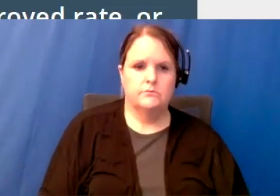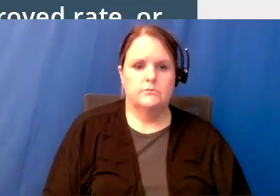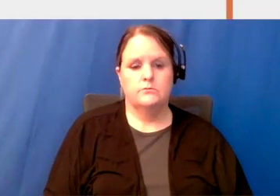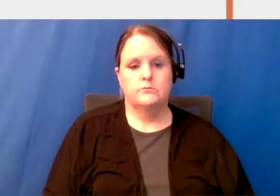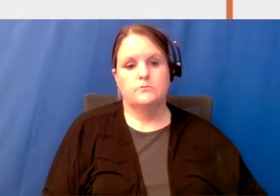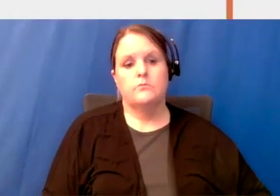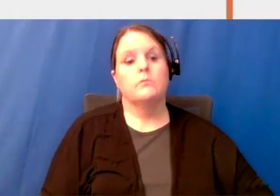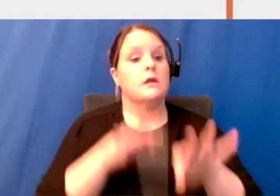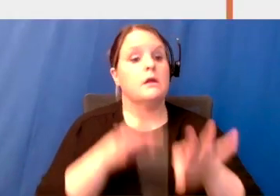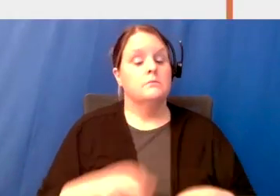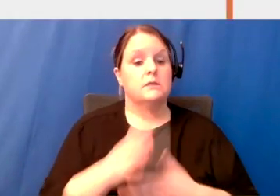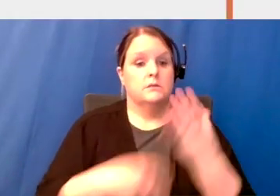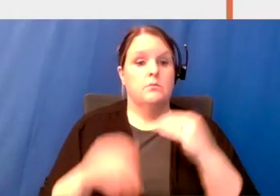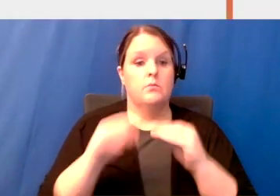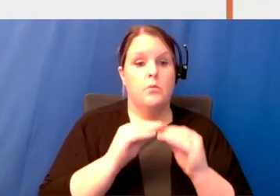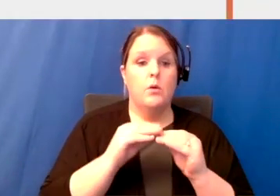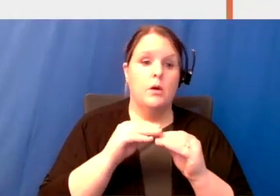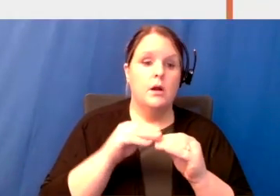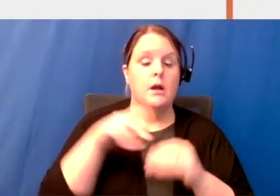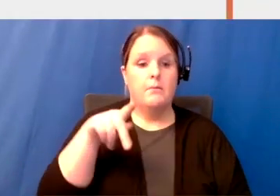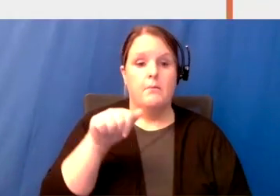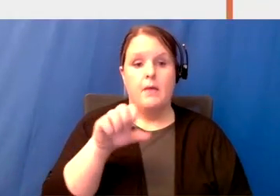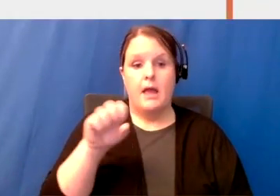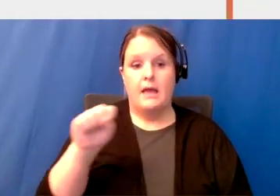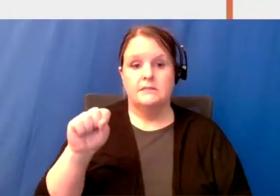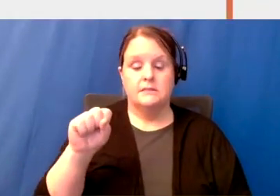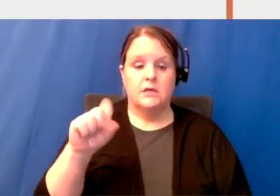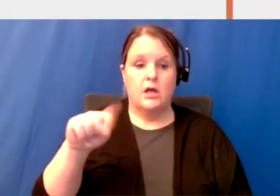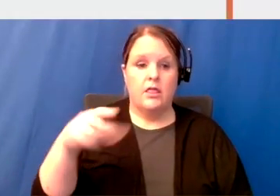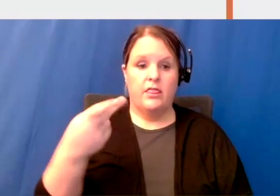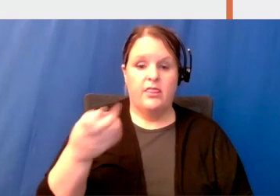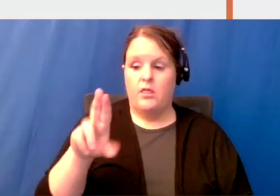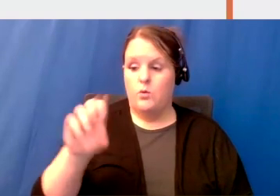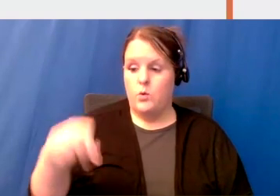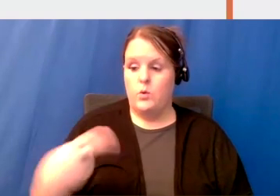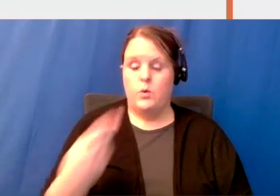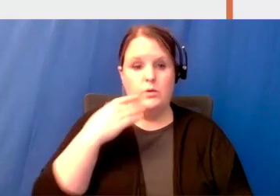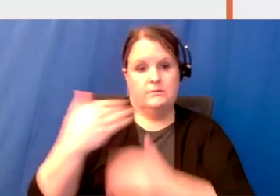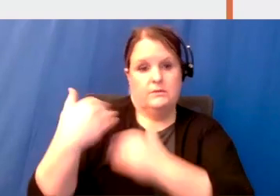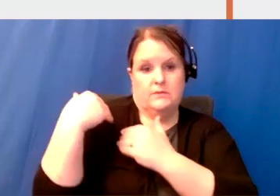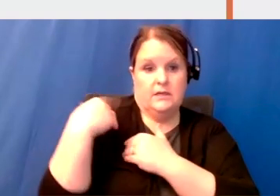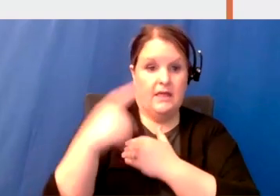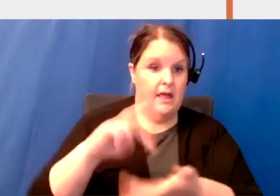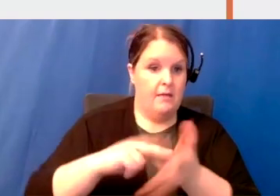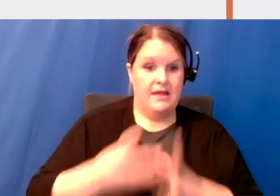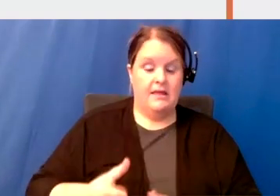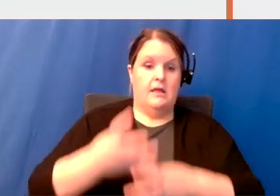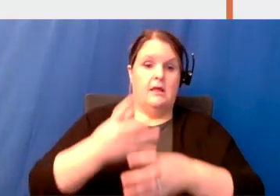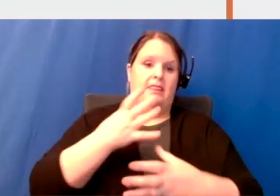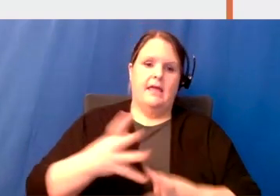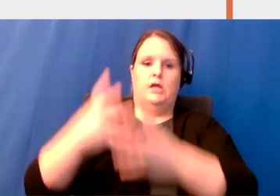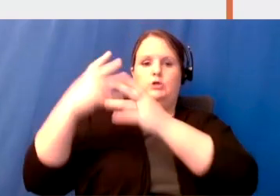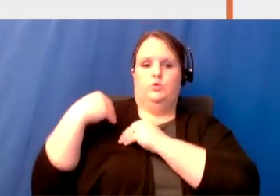Let's go through some more pass-through responsibilities. So the pass-through entity assumes liability for the